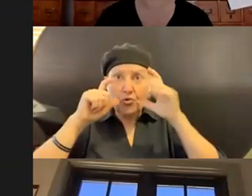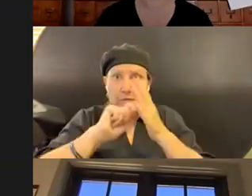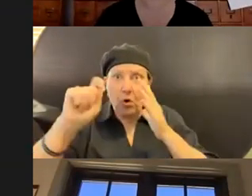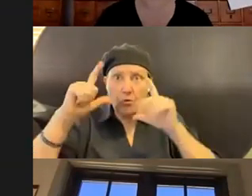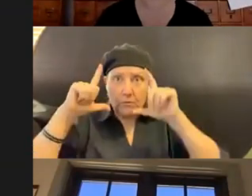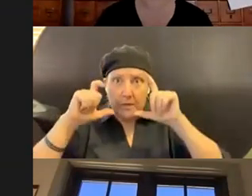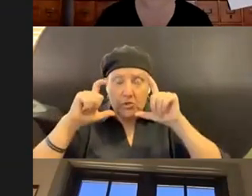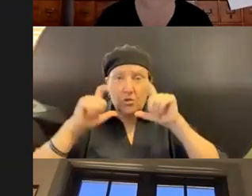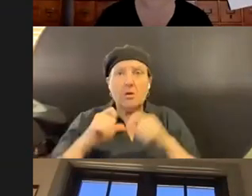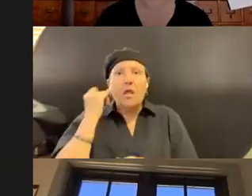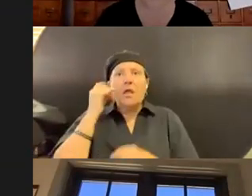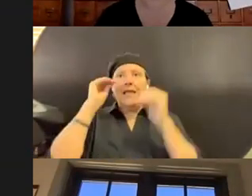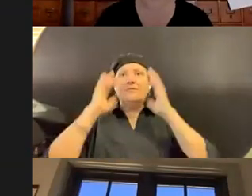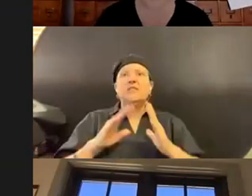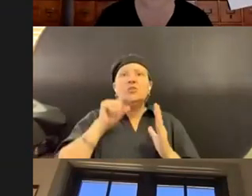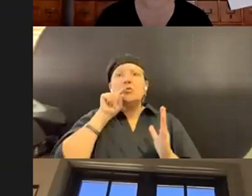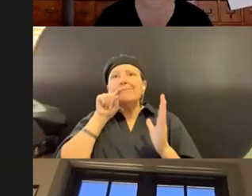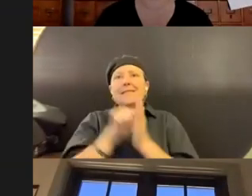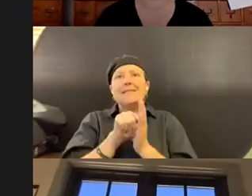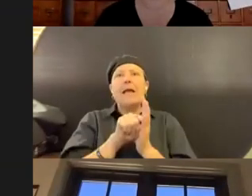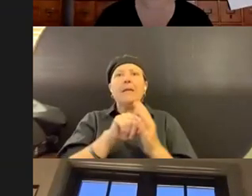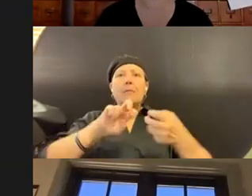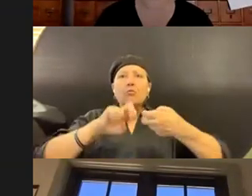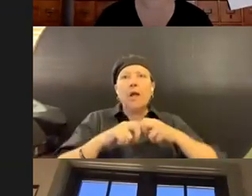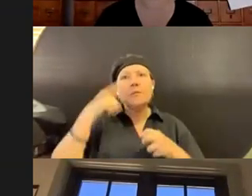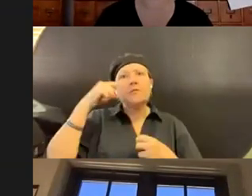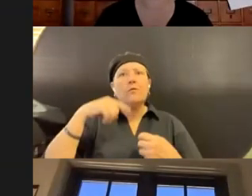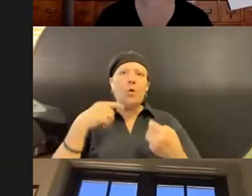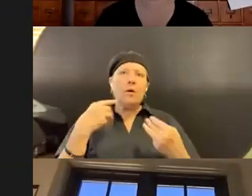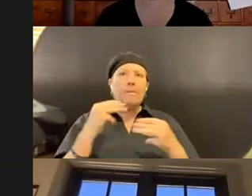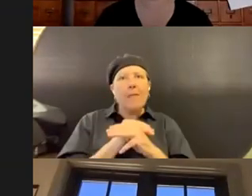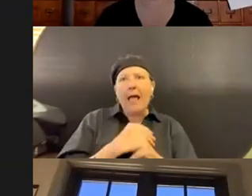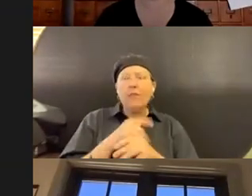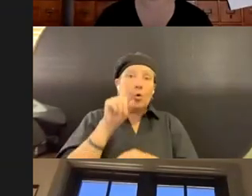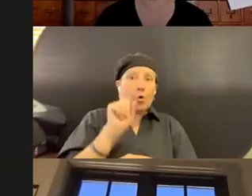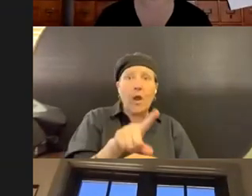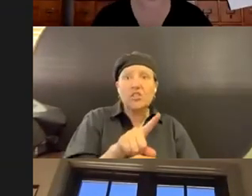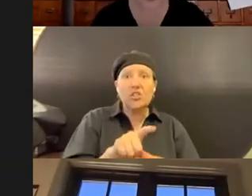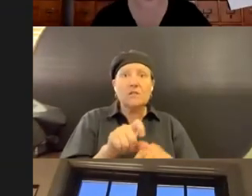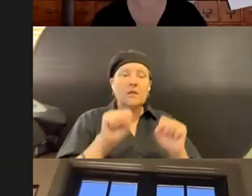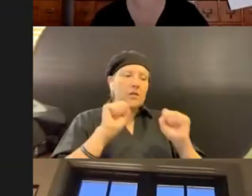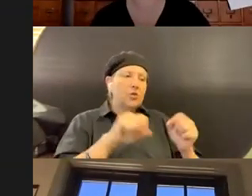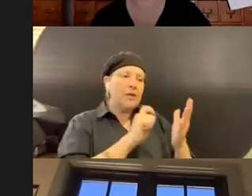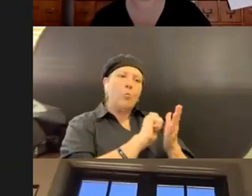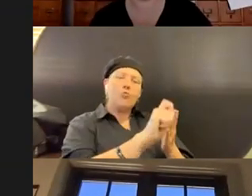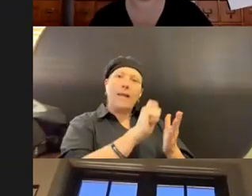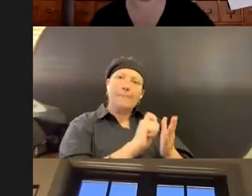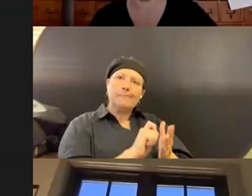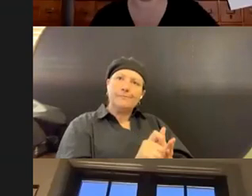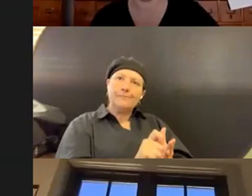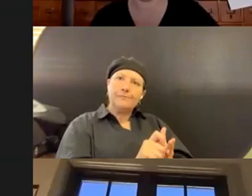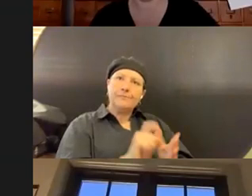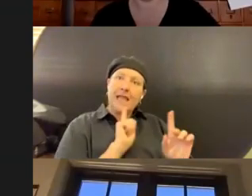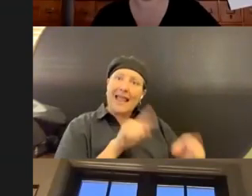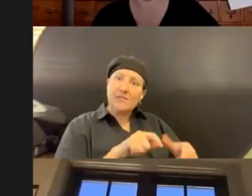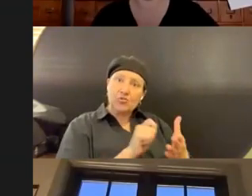you some problems or some questions, you can obviously just write your answers on a separate